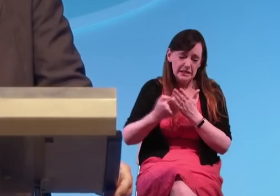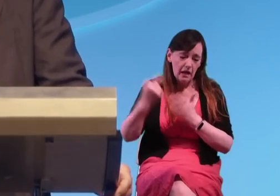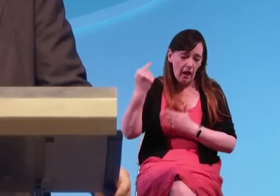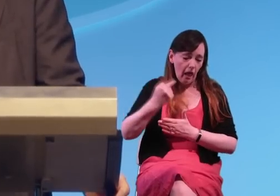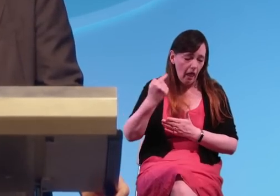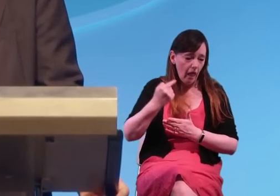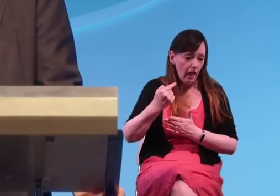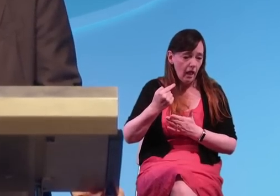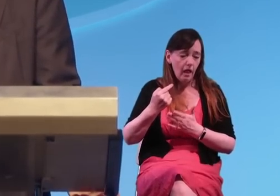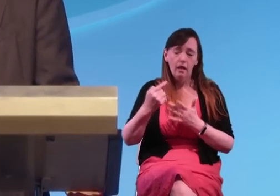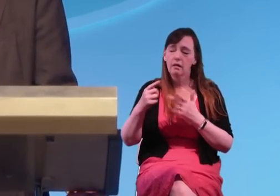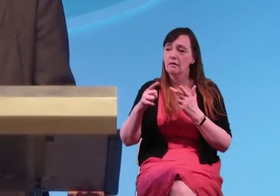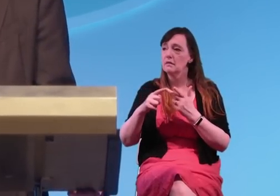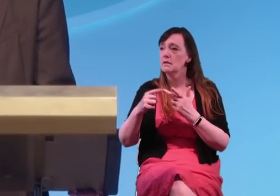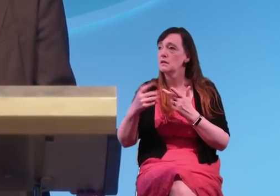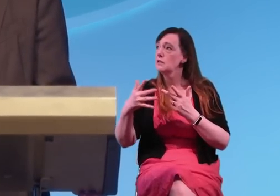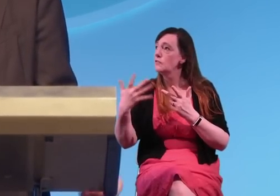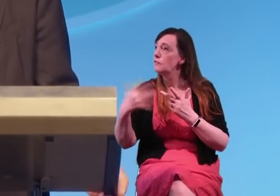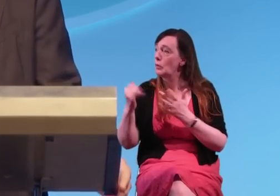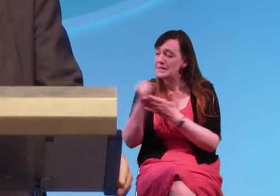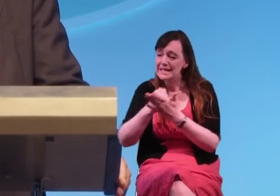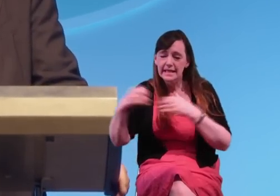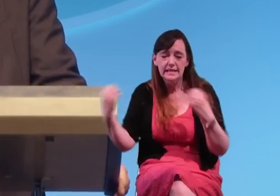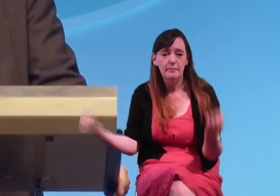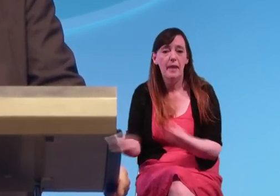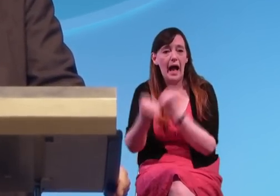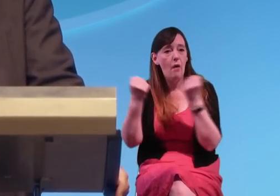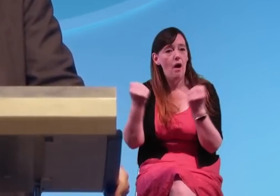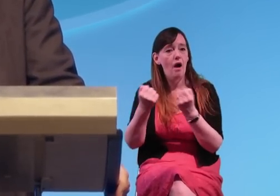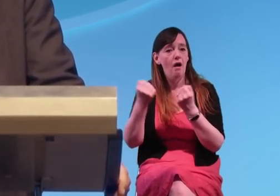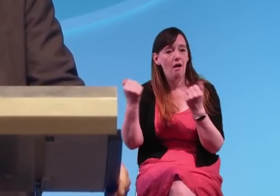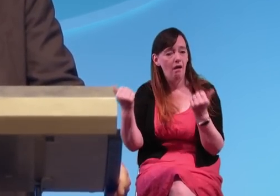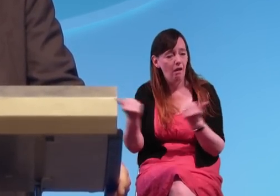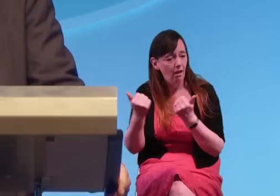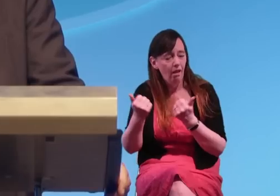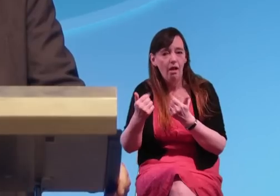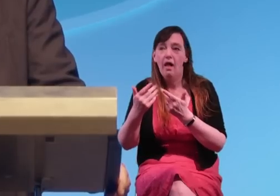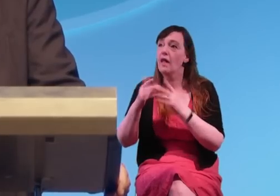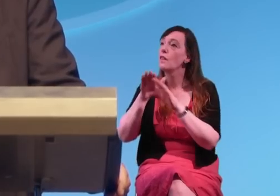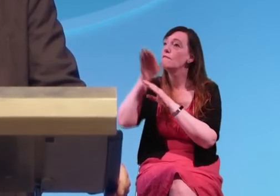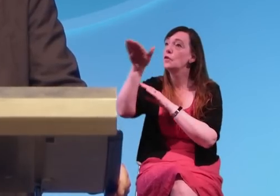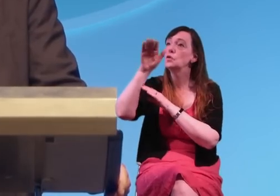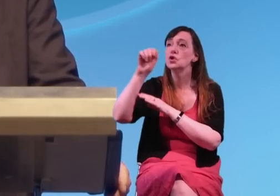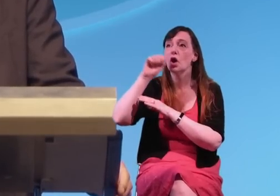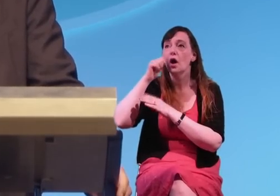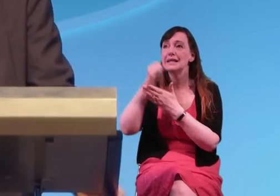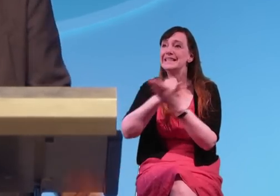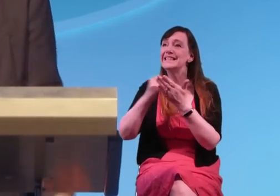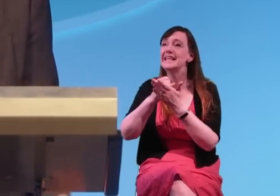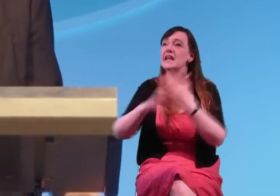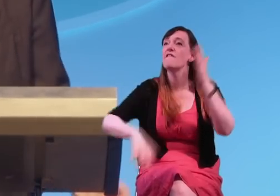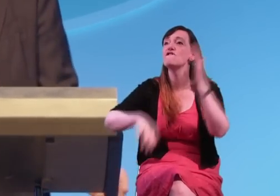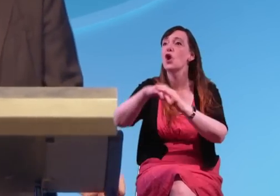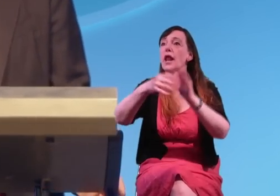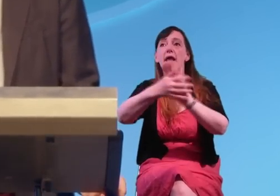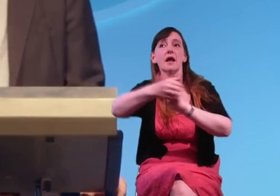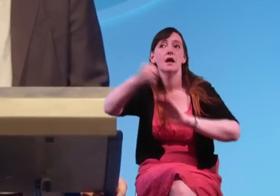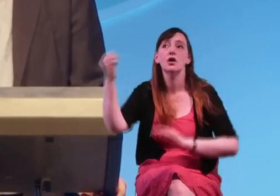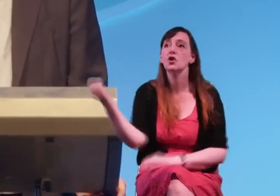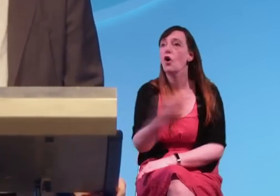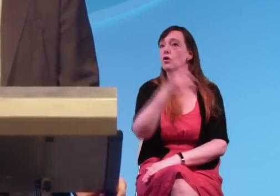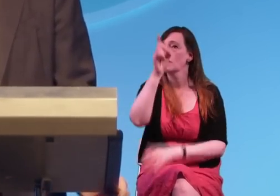from sin's power. He will save us one day from sin's presence. And he has saved us not so we can walk